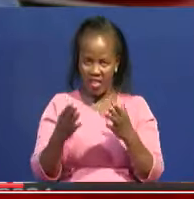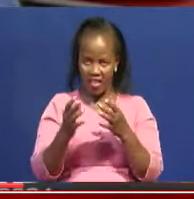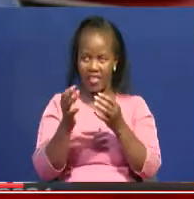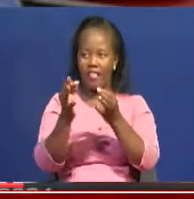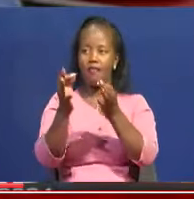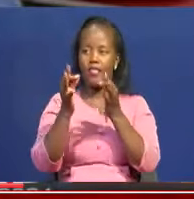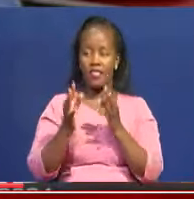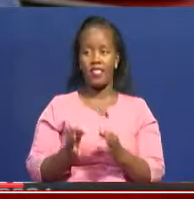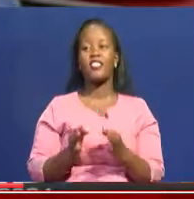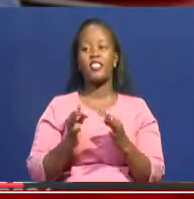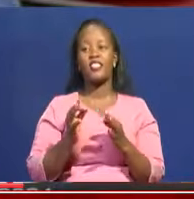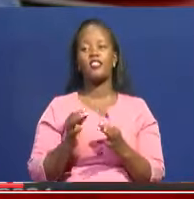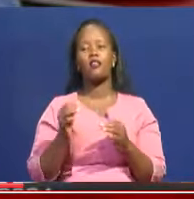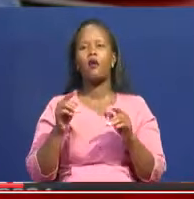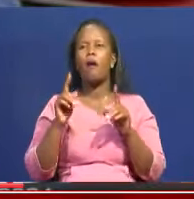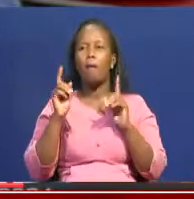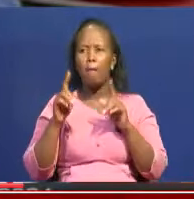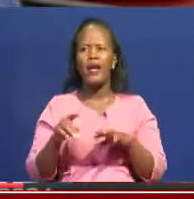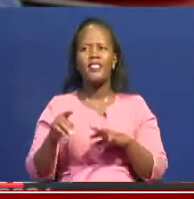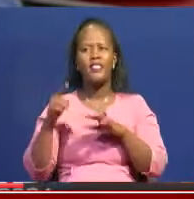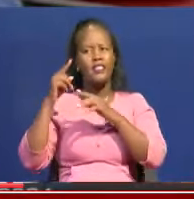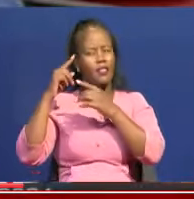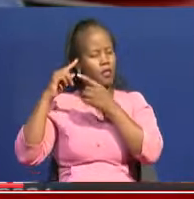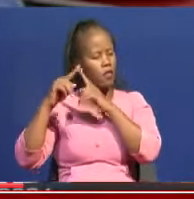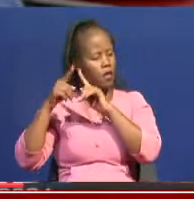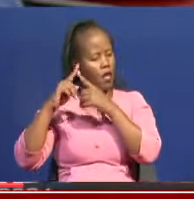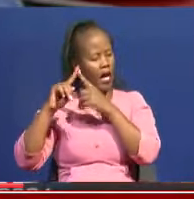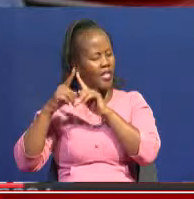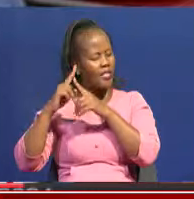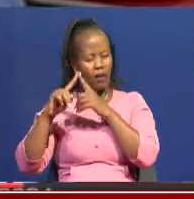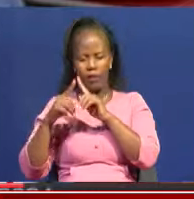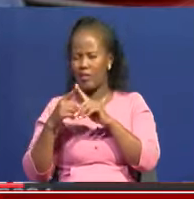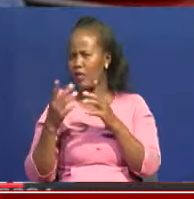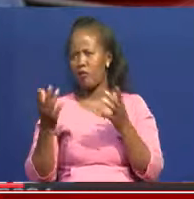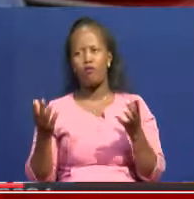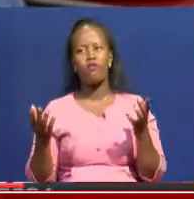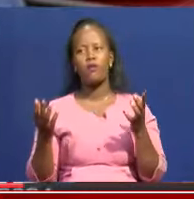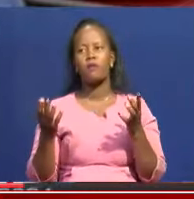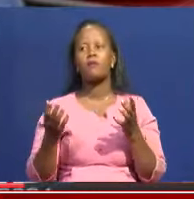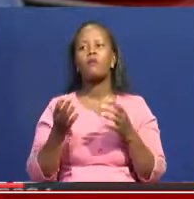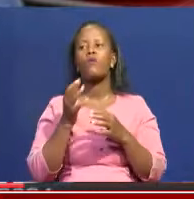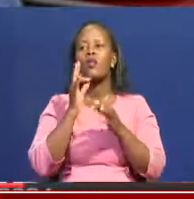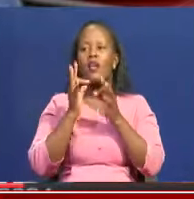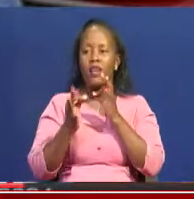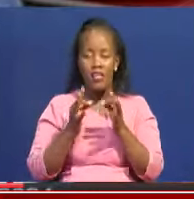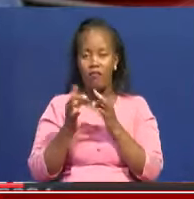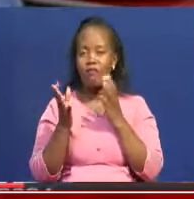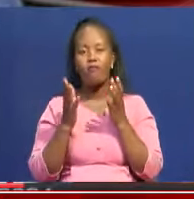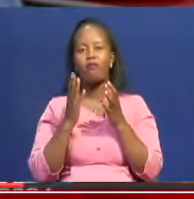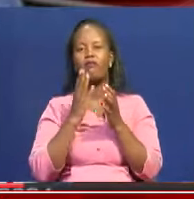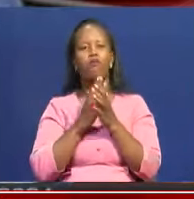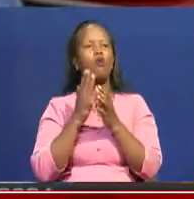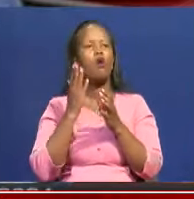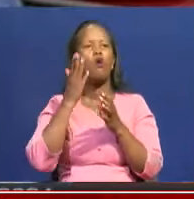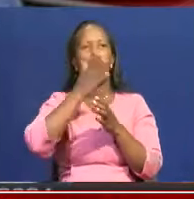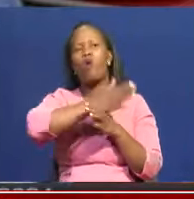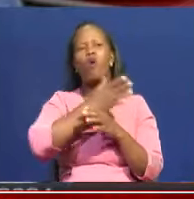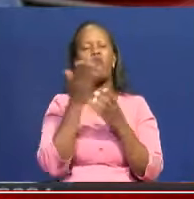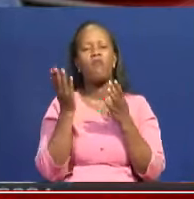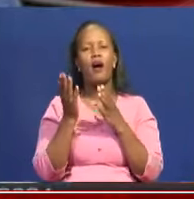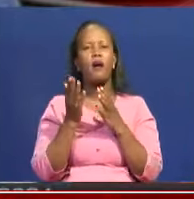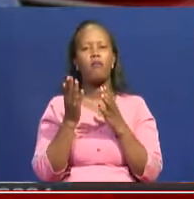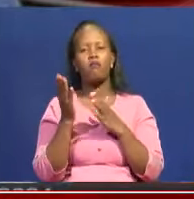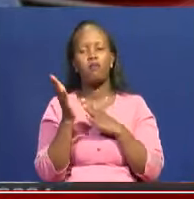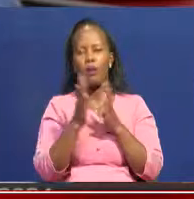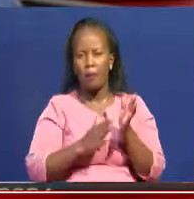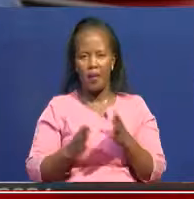endeavor, we should also ask ourselves, Honorable Speaker, if the overprojection of revenue collection